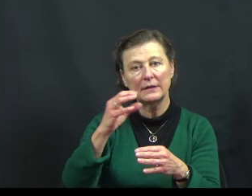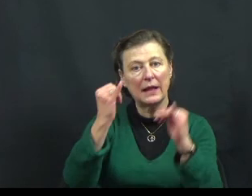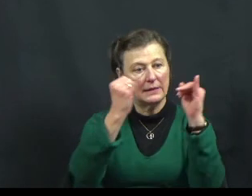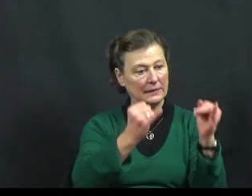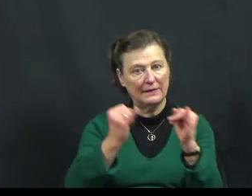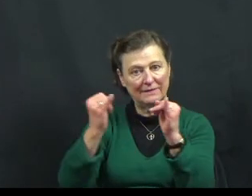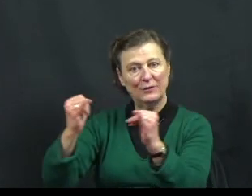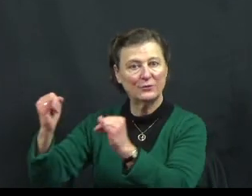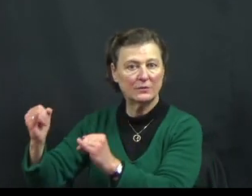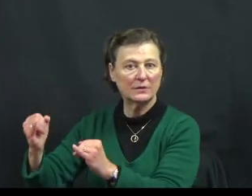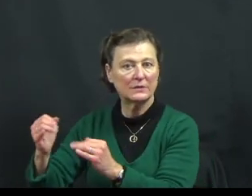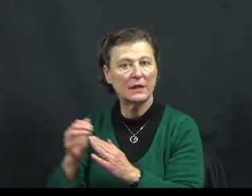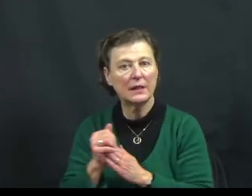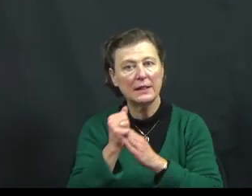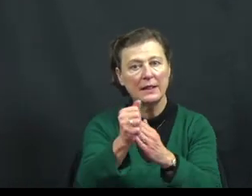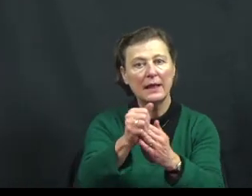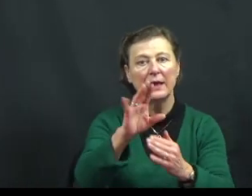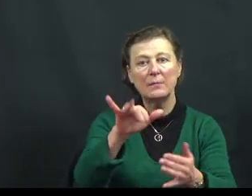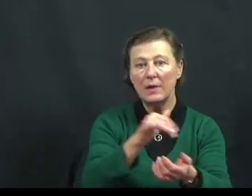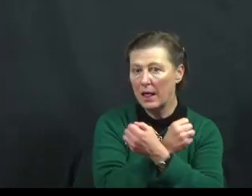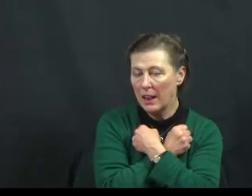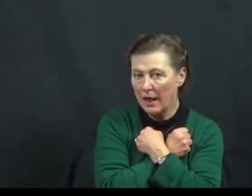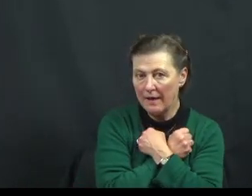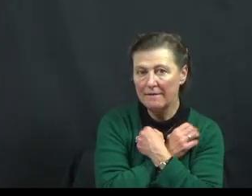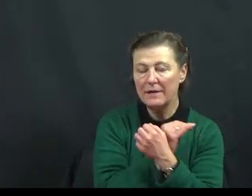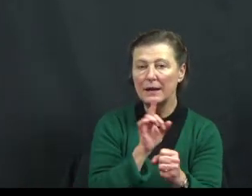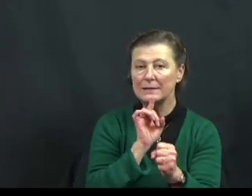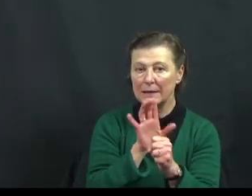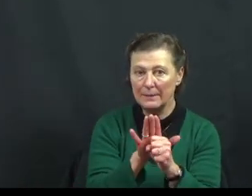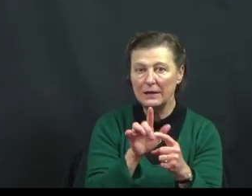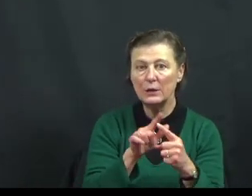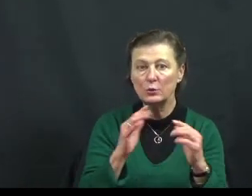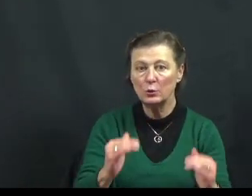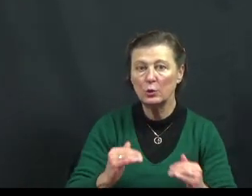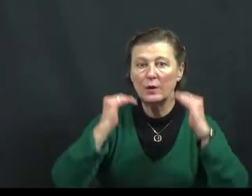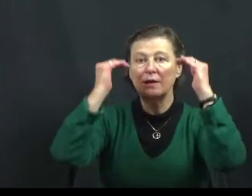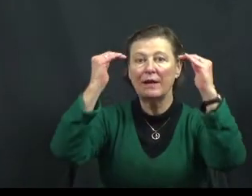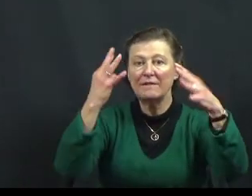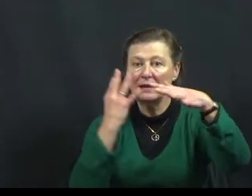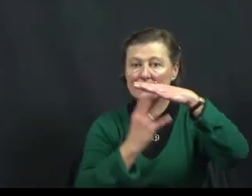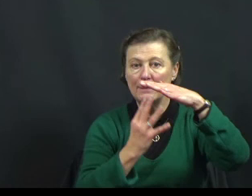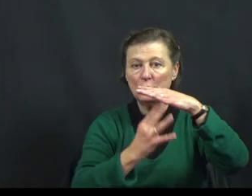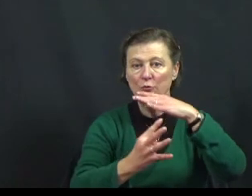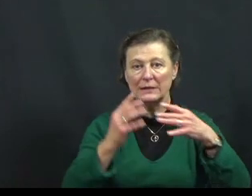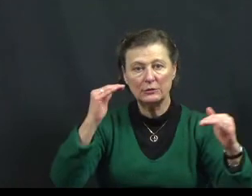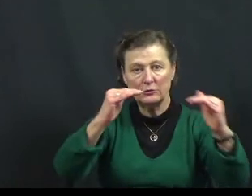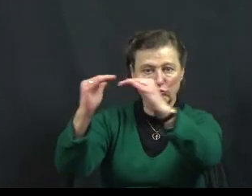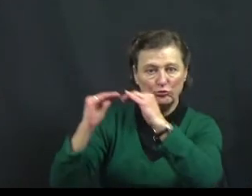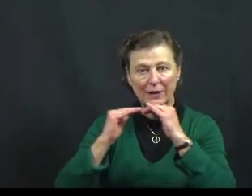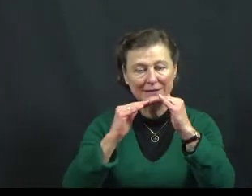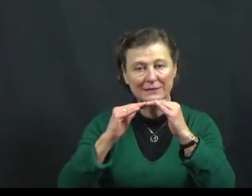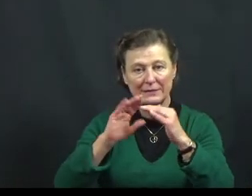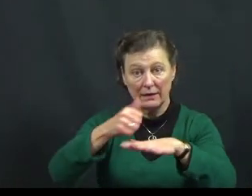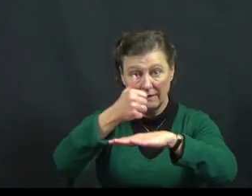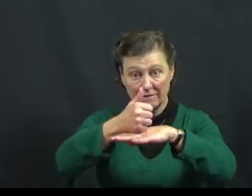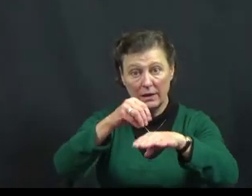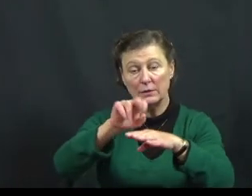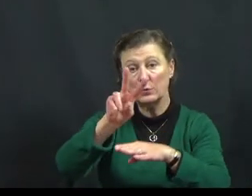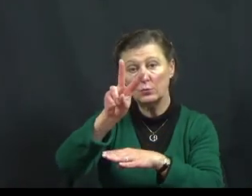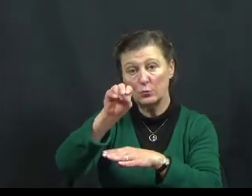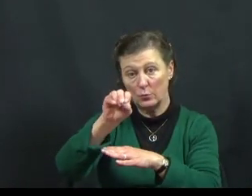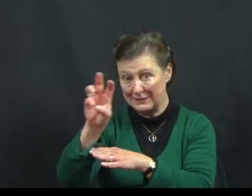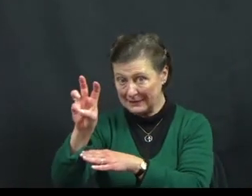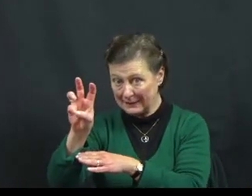individuals, led by love and committed to advancing immigrant justice. Founded in